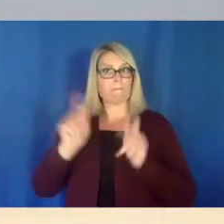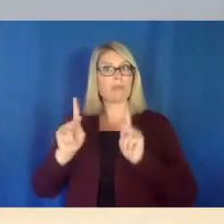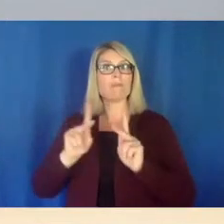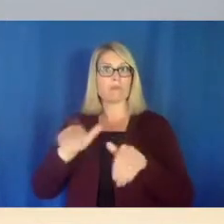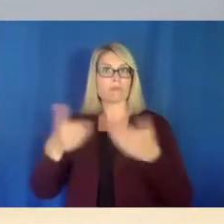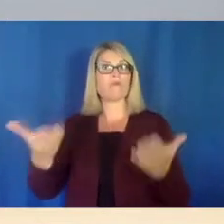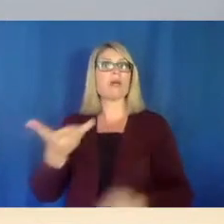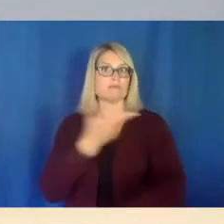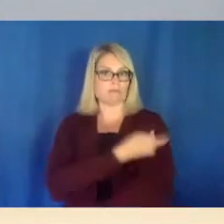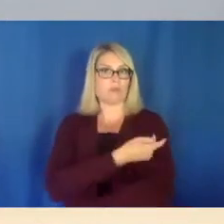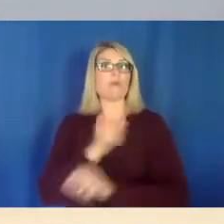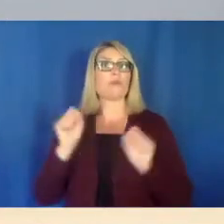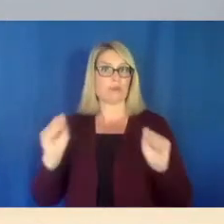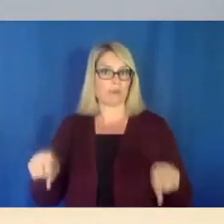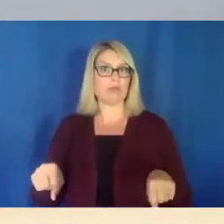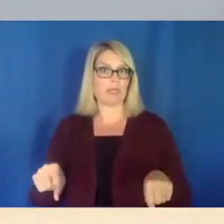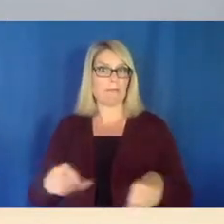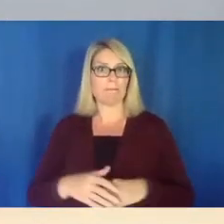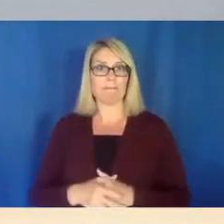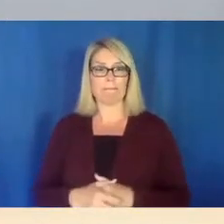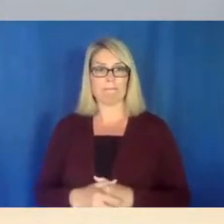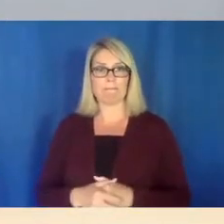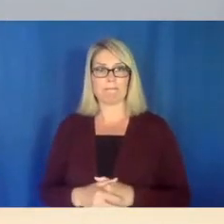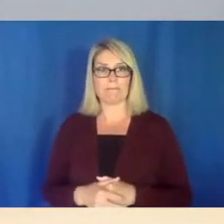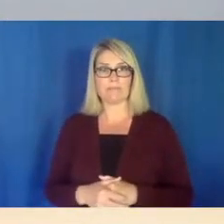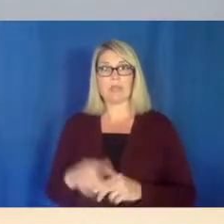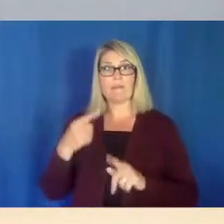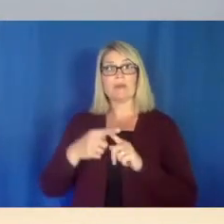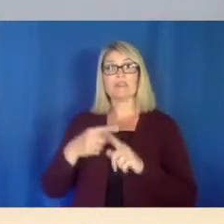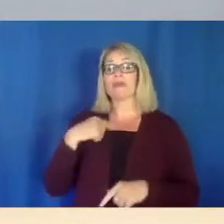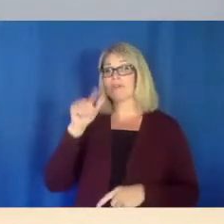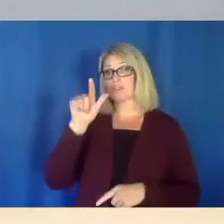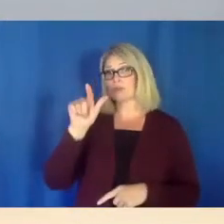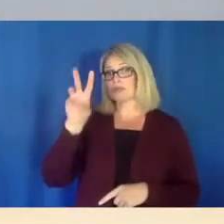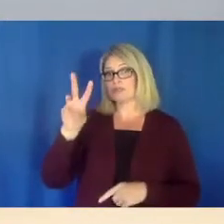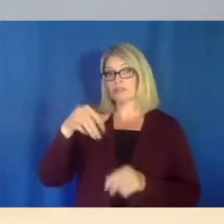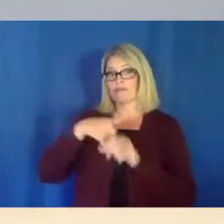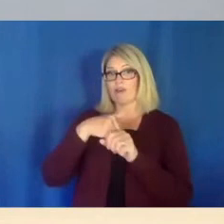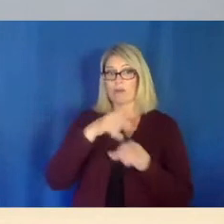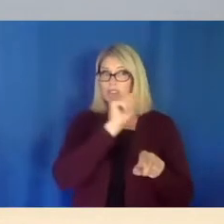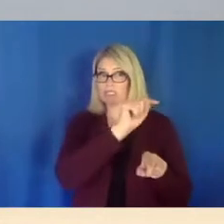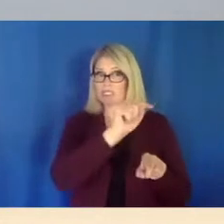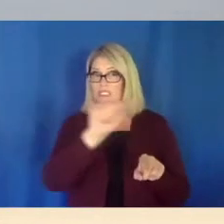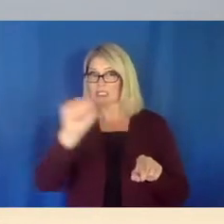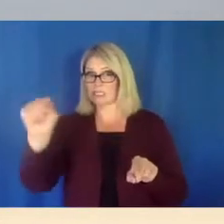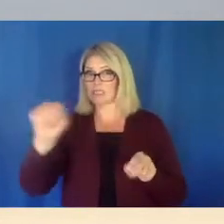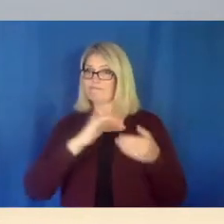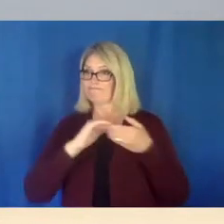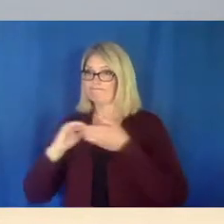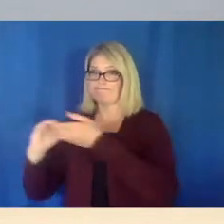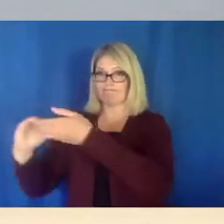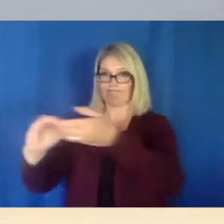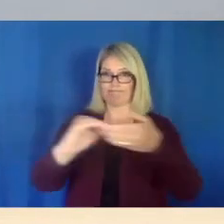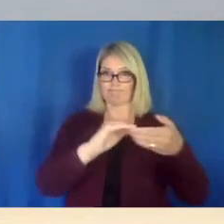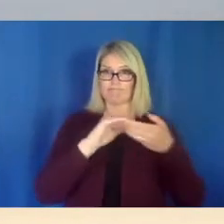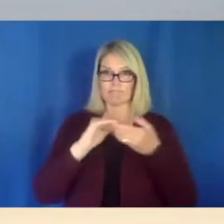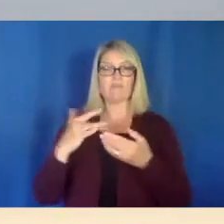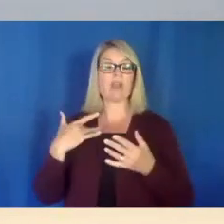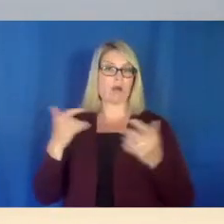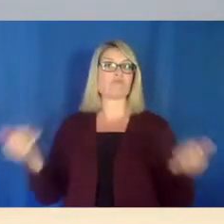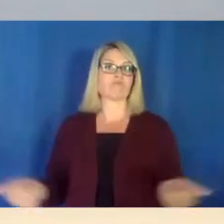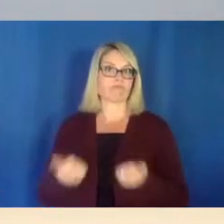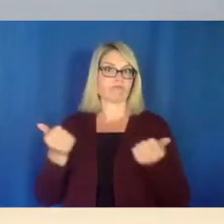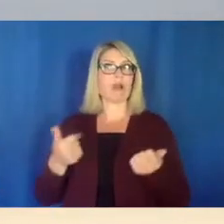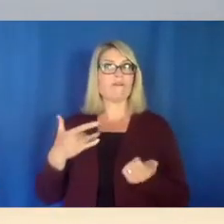administer vaccines, and we also have our 26 partner pharmacies, so that together I think it's been going